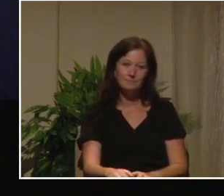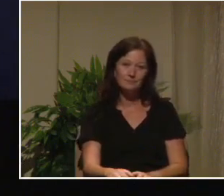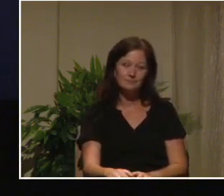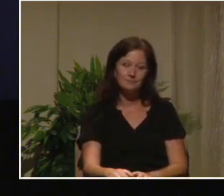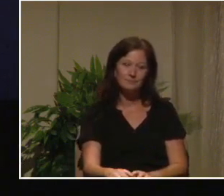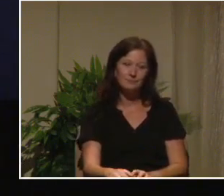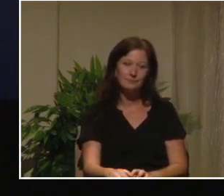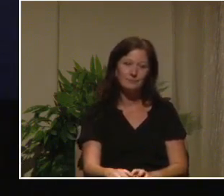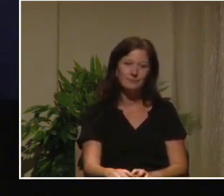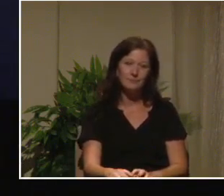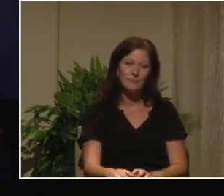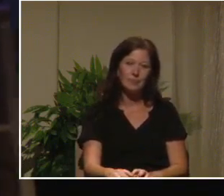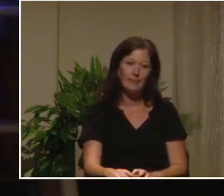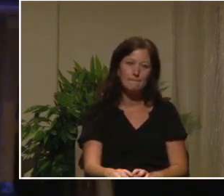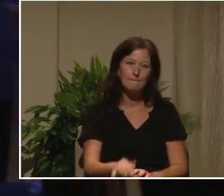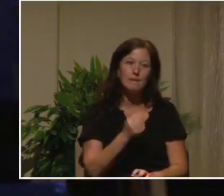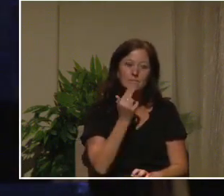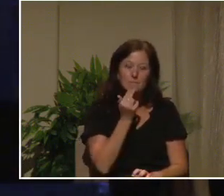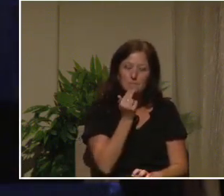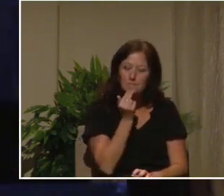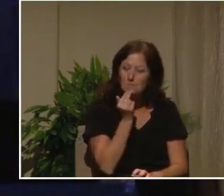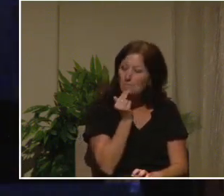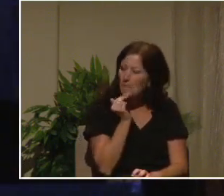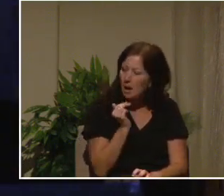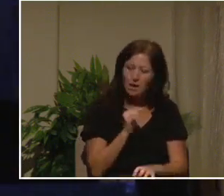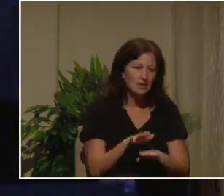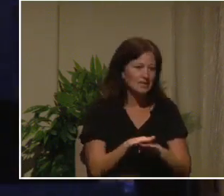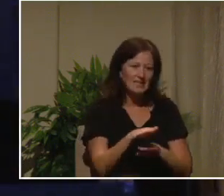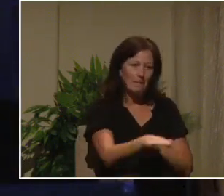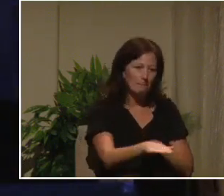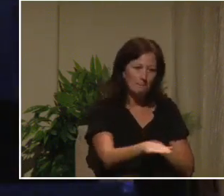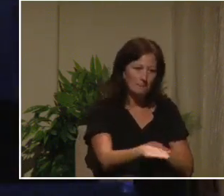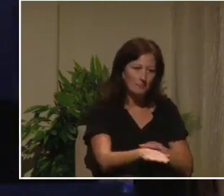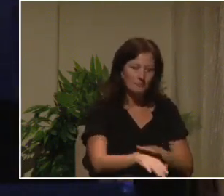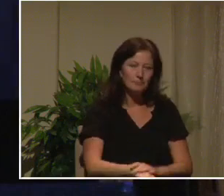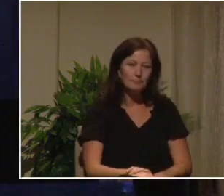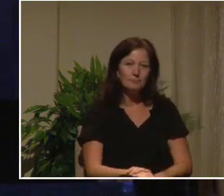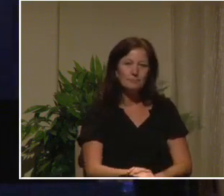And so this smallish step I'm talking about as a way forward